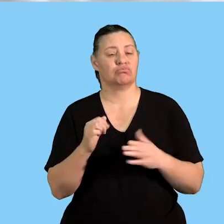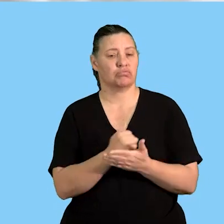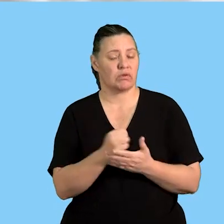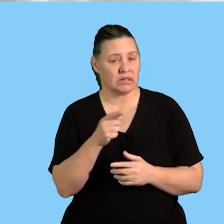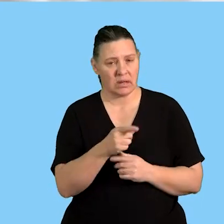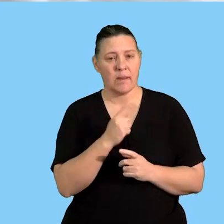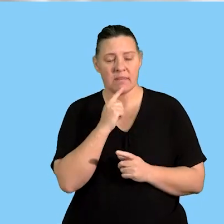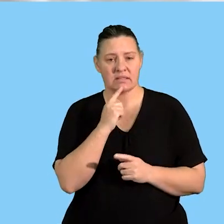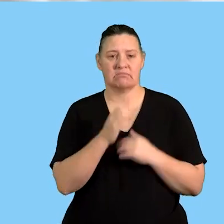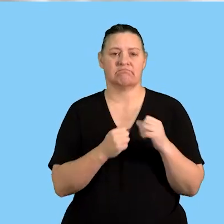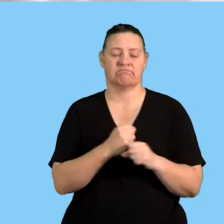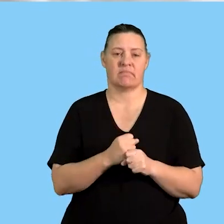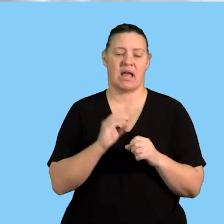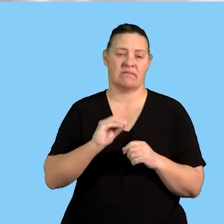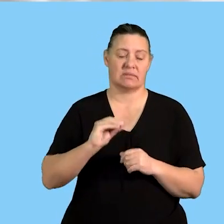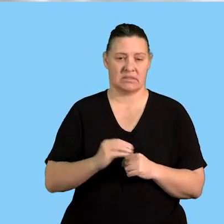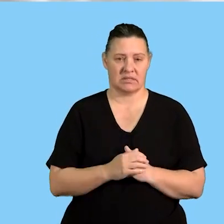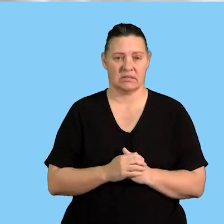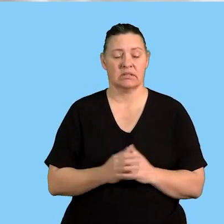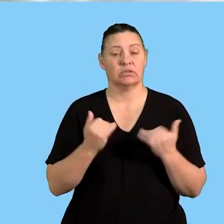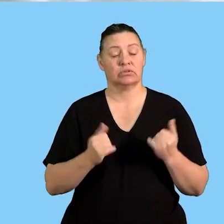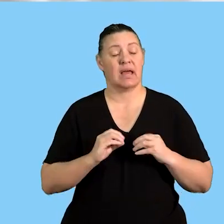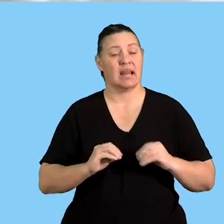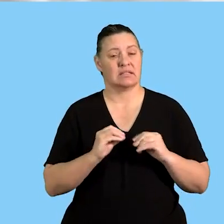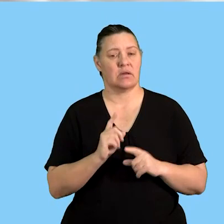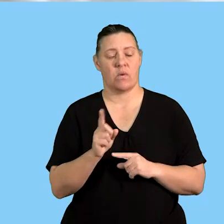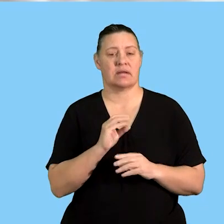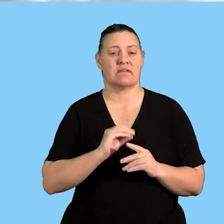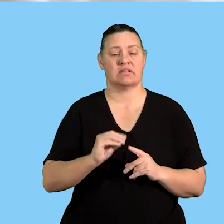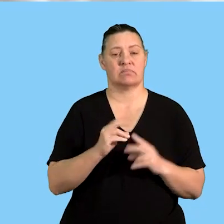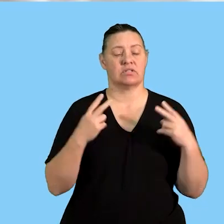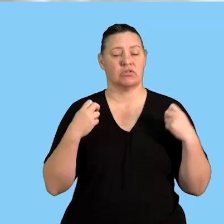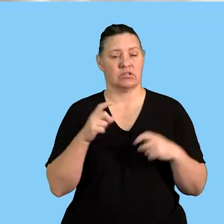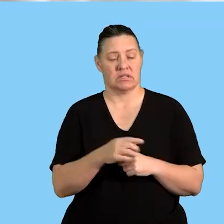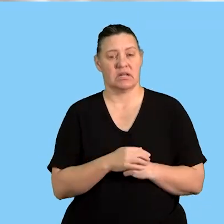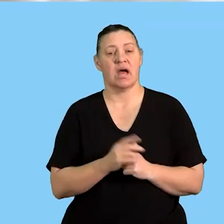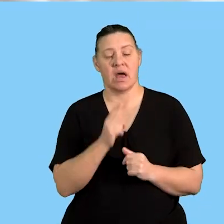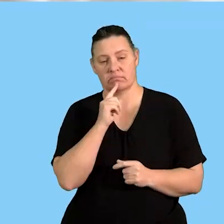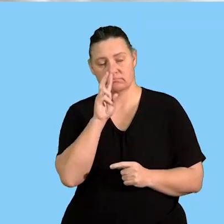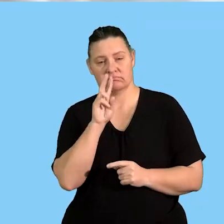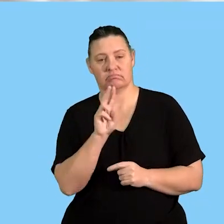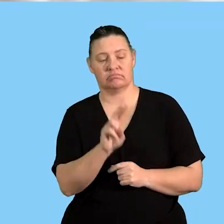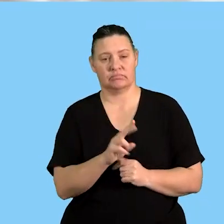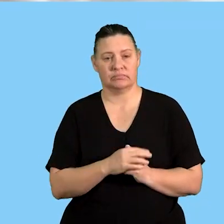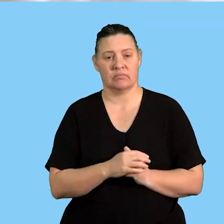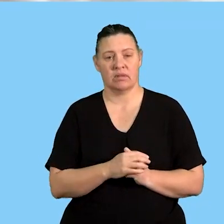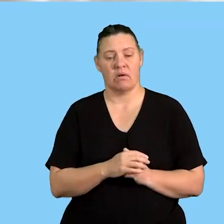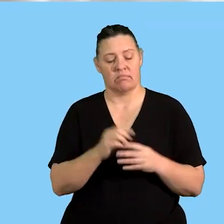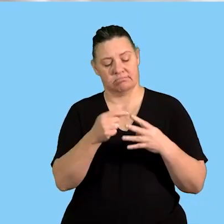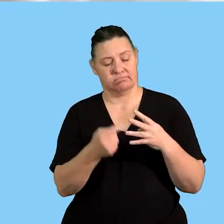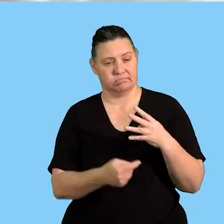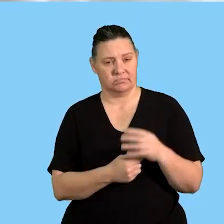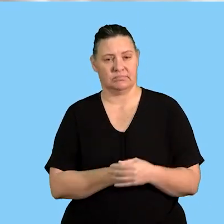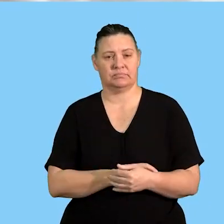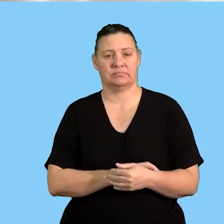be considered to be an investment. So today's lesson will be on investment securities and we'll be looking into the